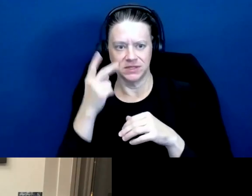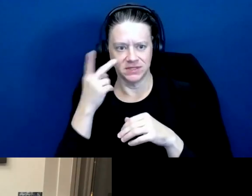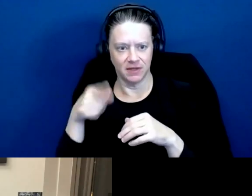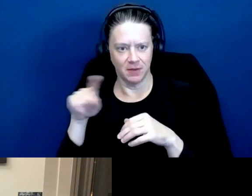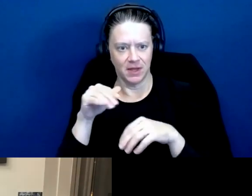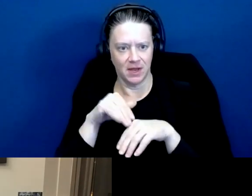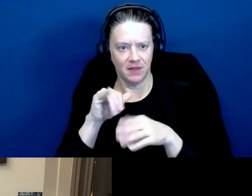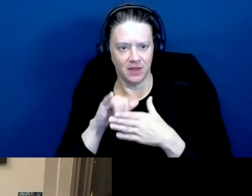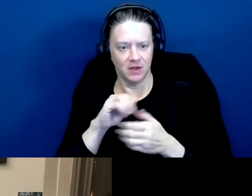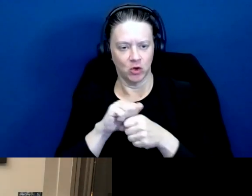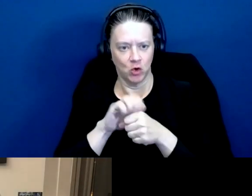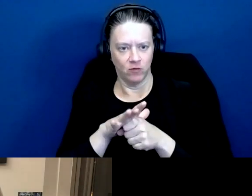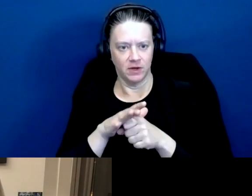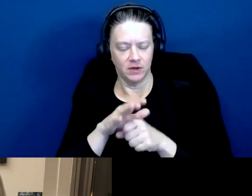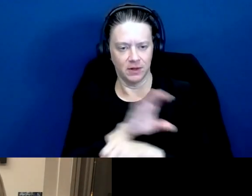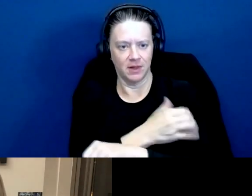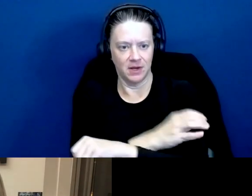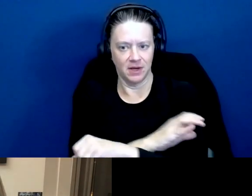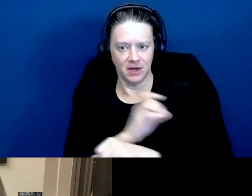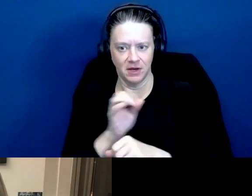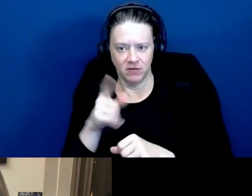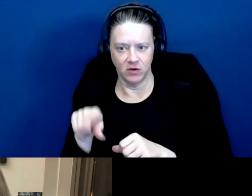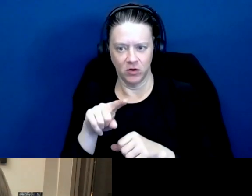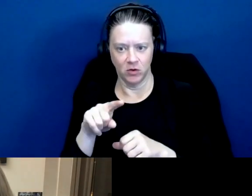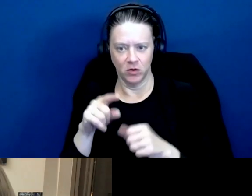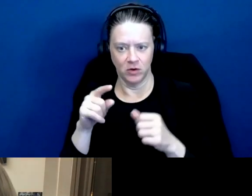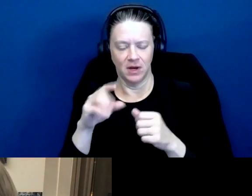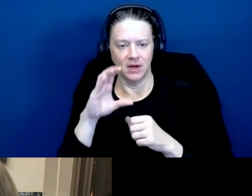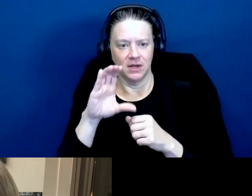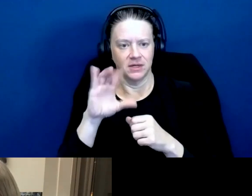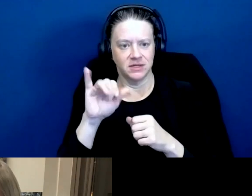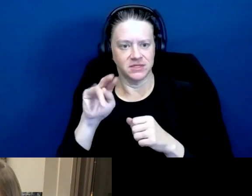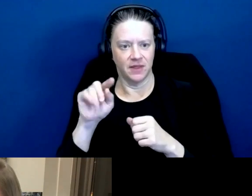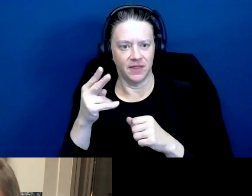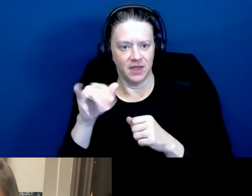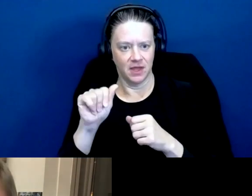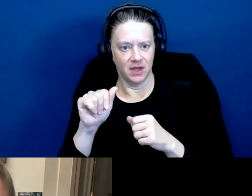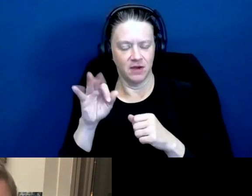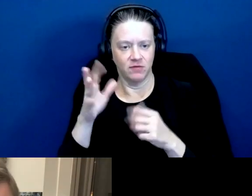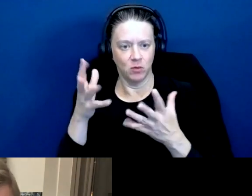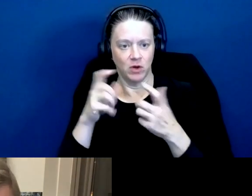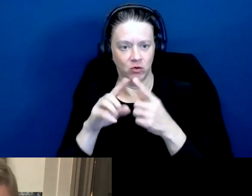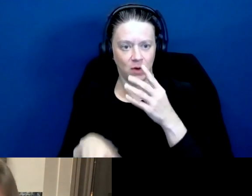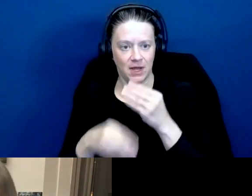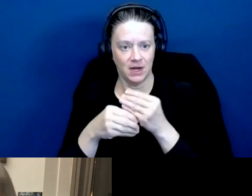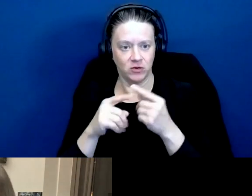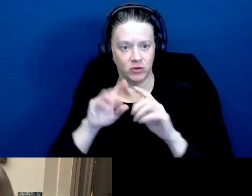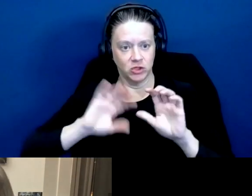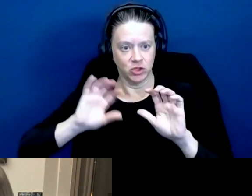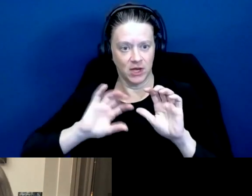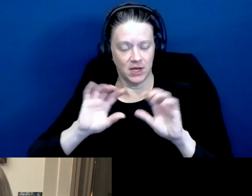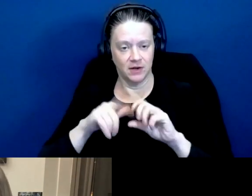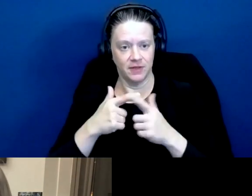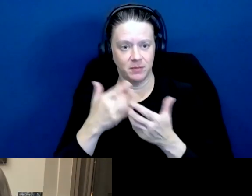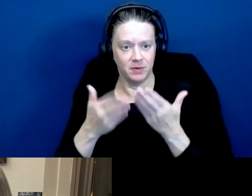clinic. If you want to, I think it's Cynthia, if you want to go ahead and add that to the chat, we can